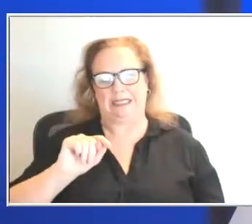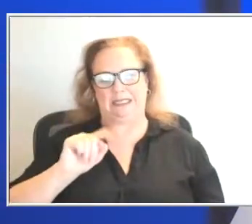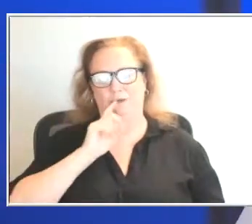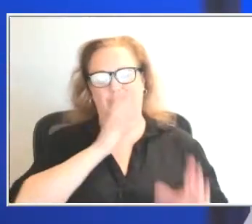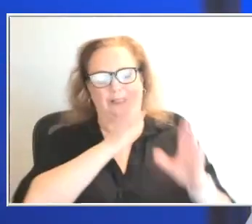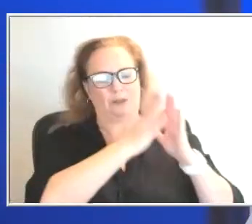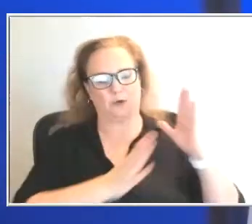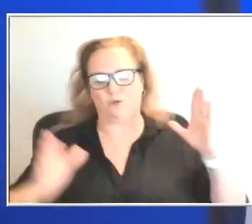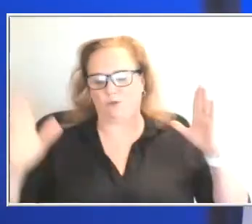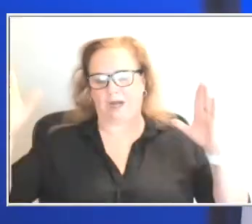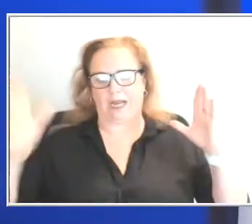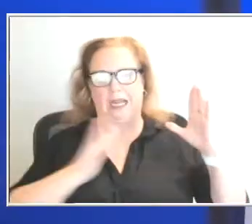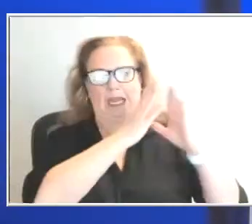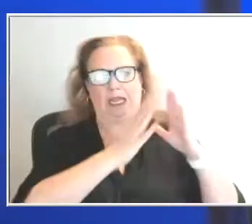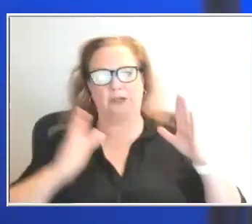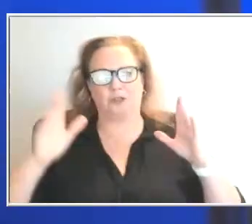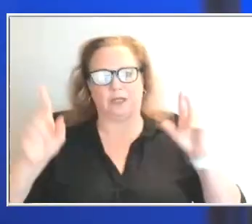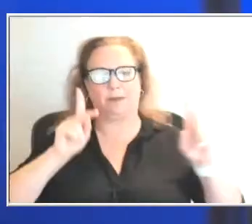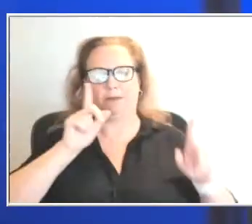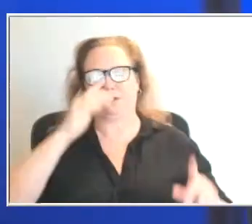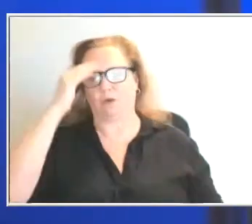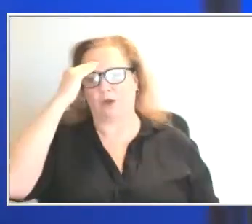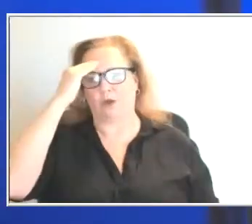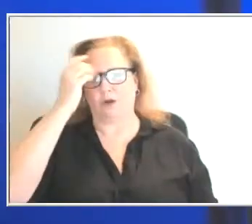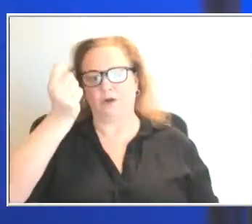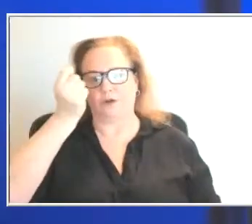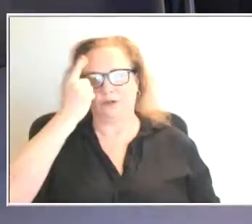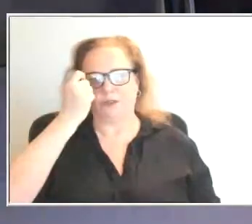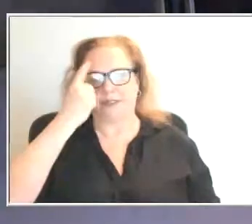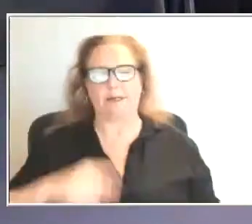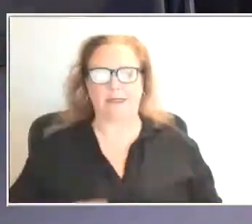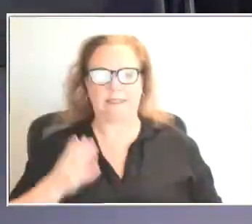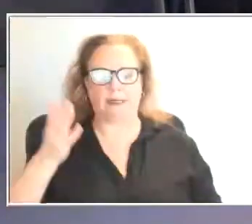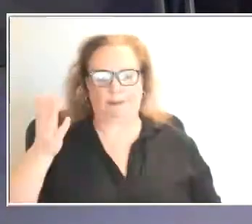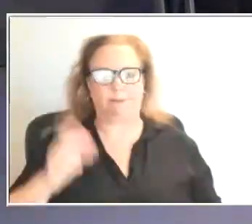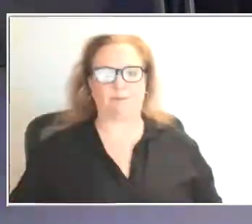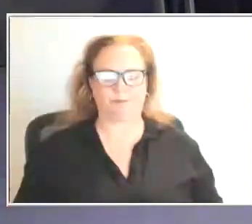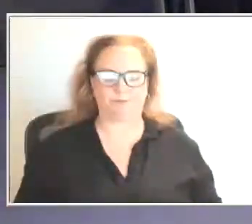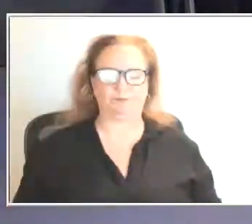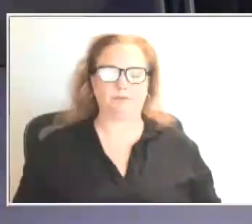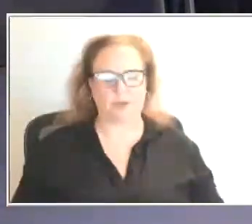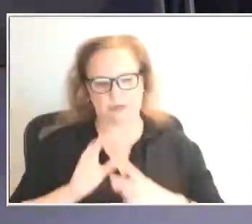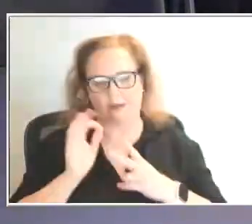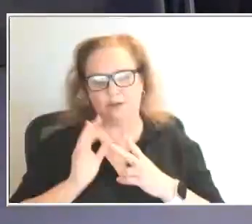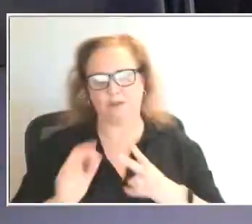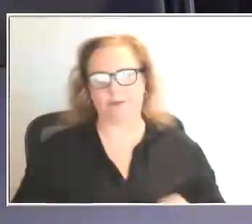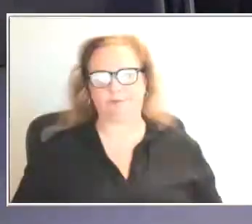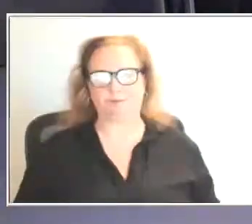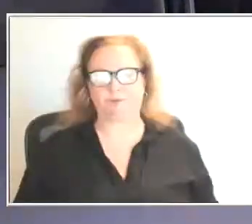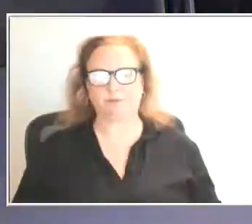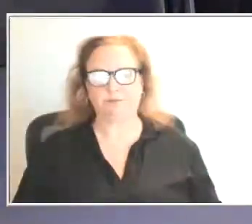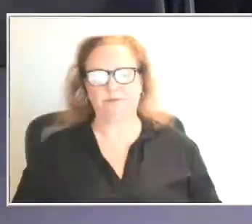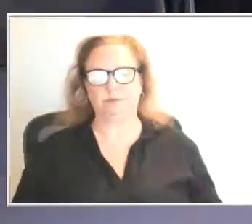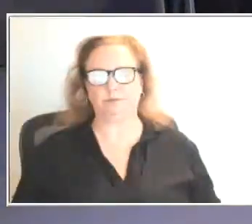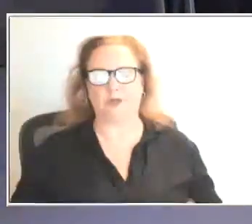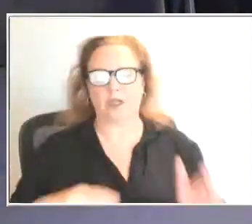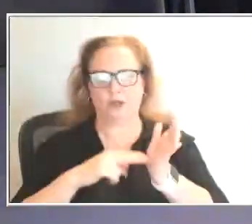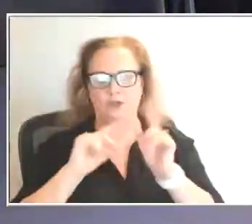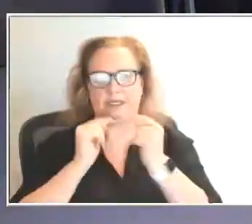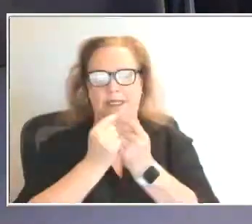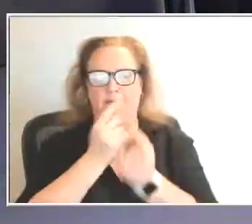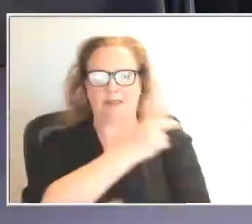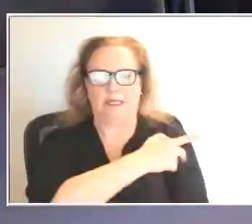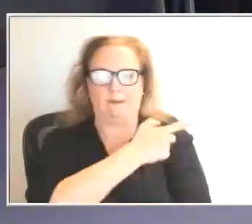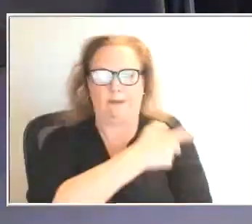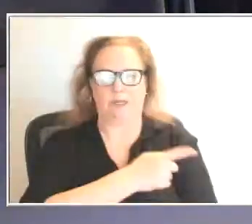things that I don't think people know. I don't think they understand it's there. There are a lot of choices out there. Yeah. Okay, so to our nursing team, if a patient comes in